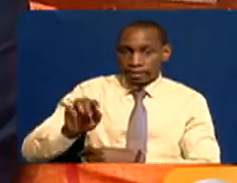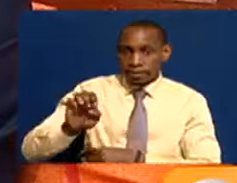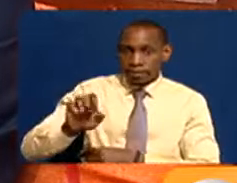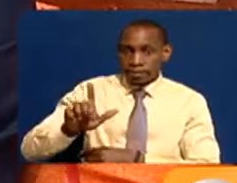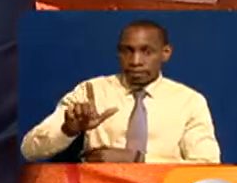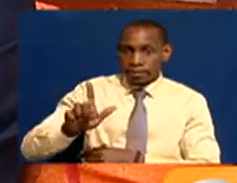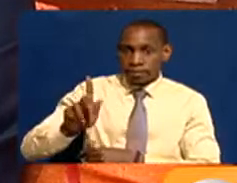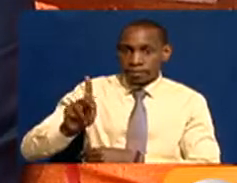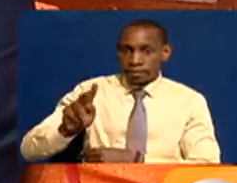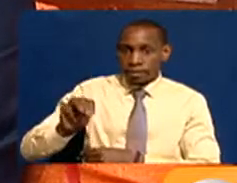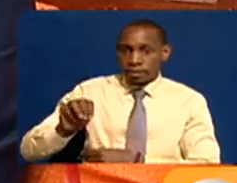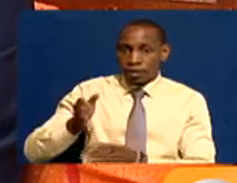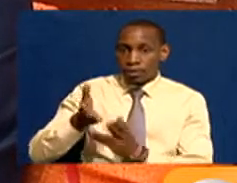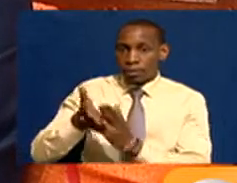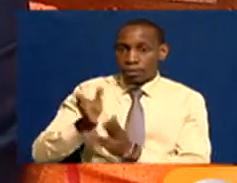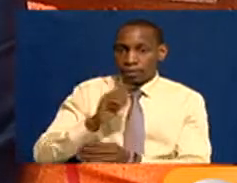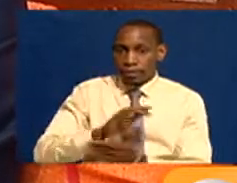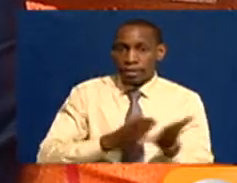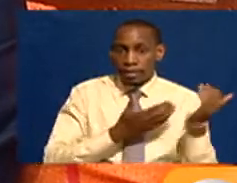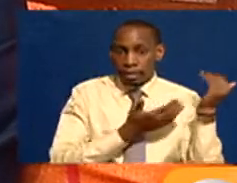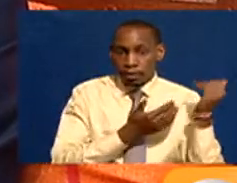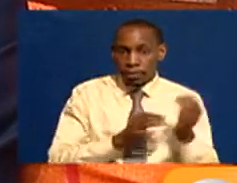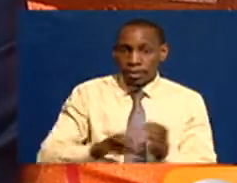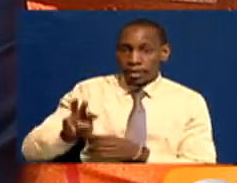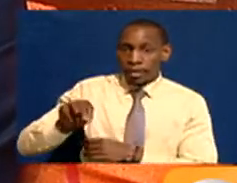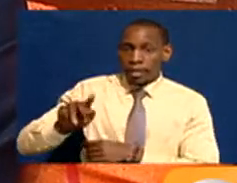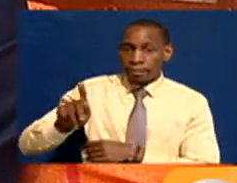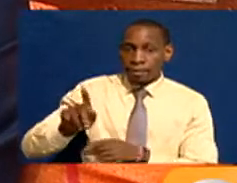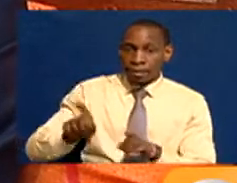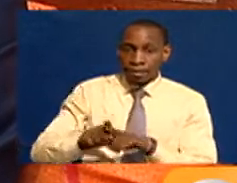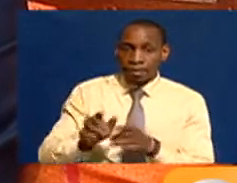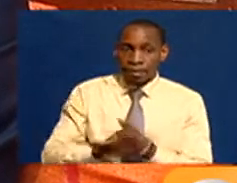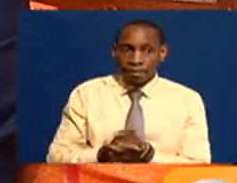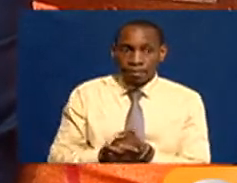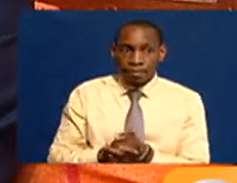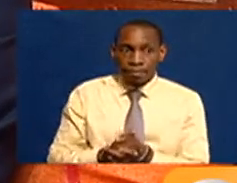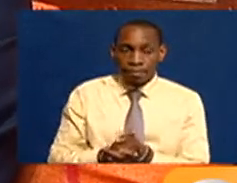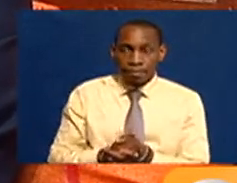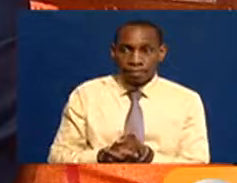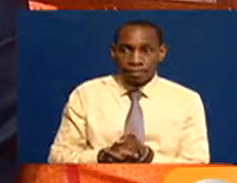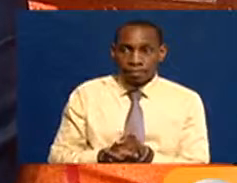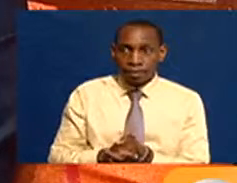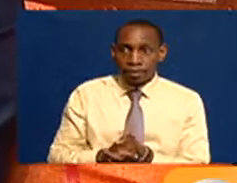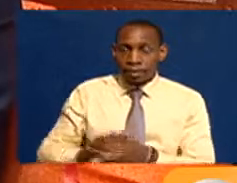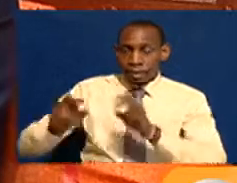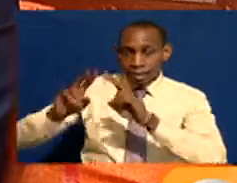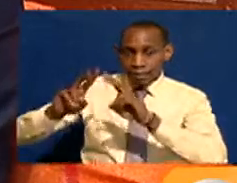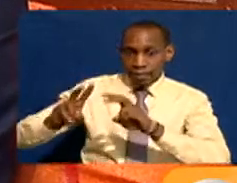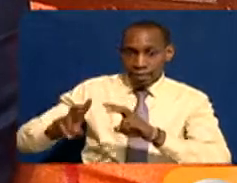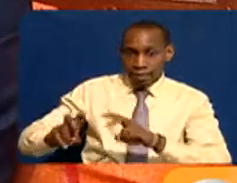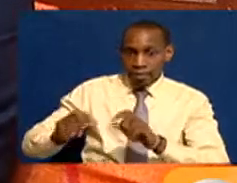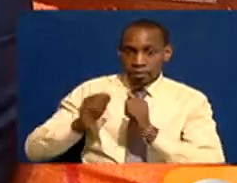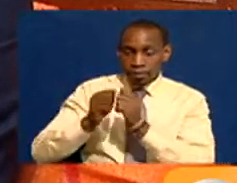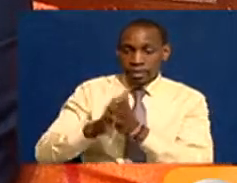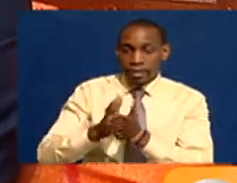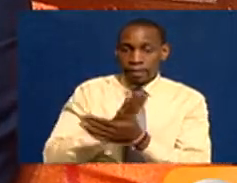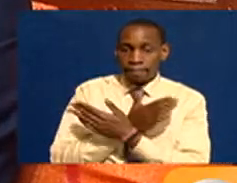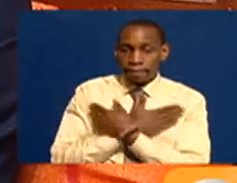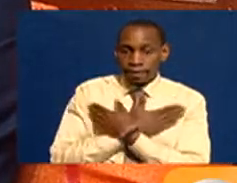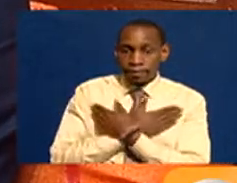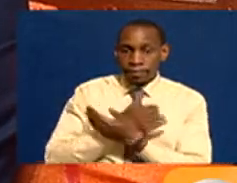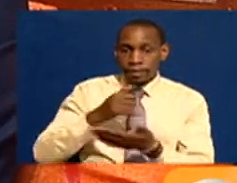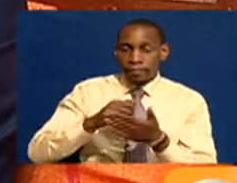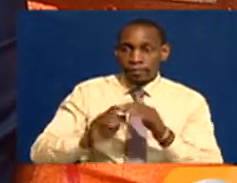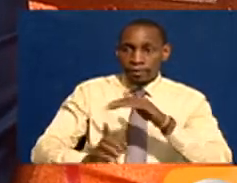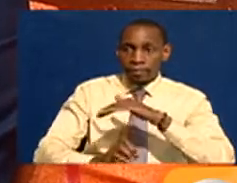with. I hope Moses, you will also scratch to. Of course, with our colleague in the relevant